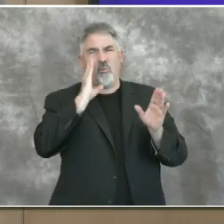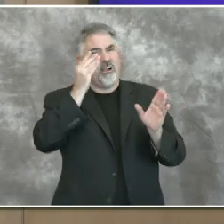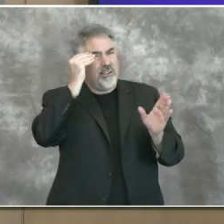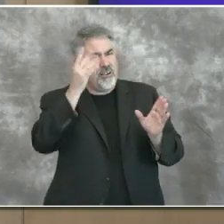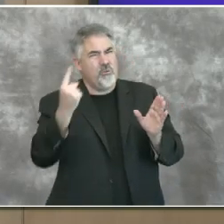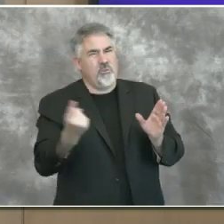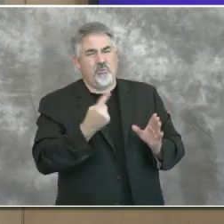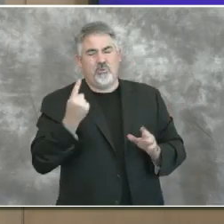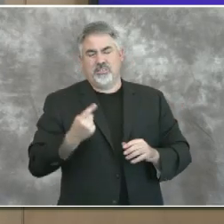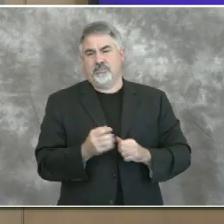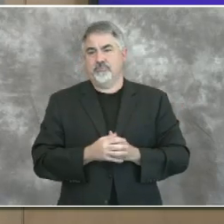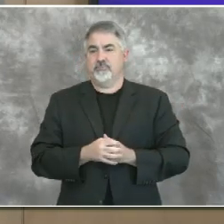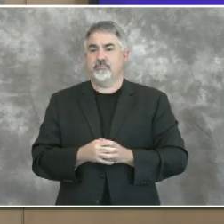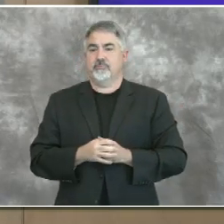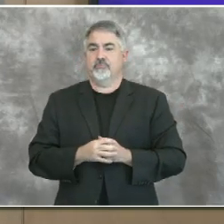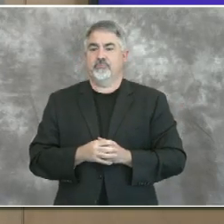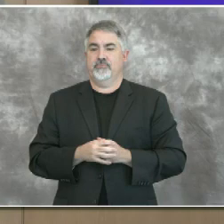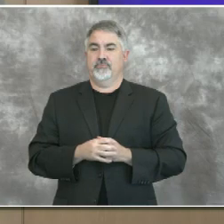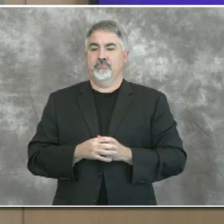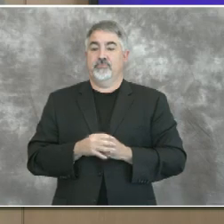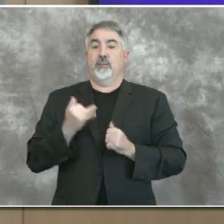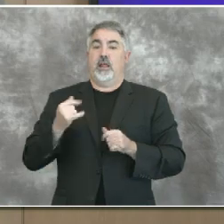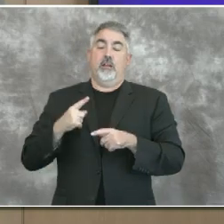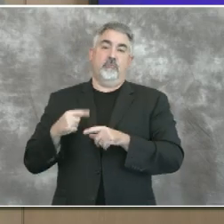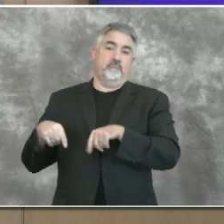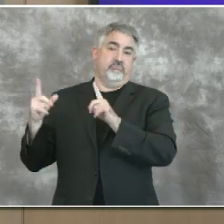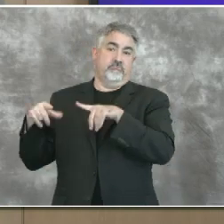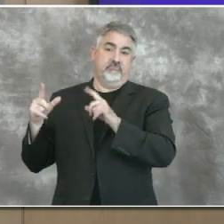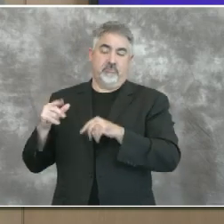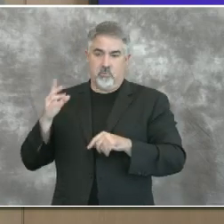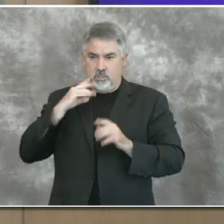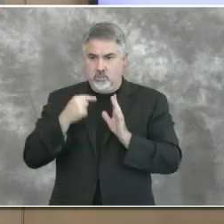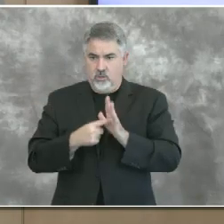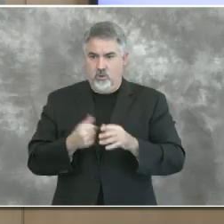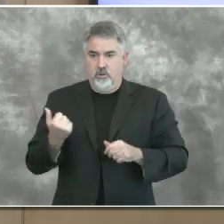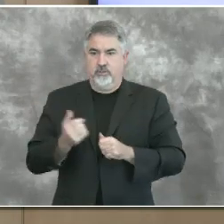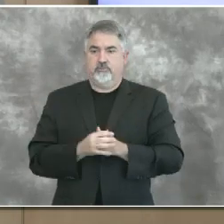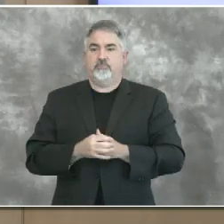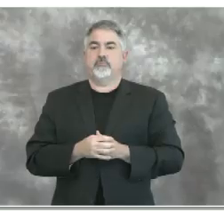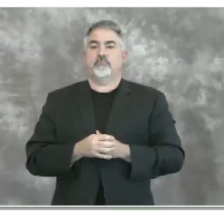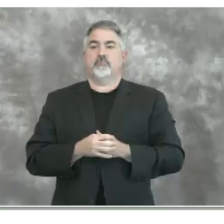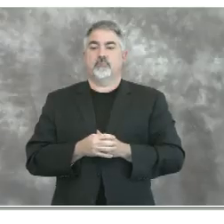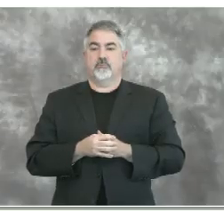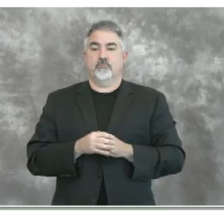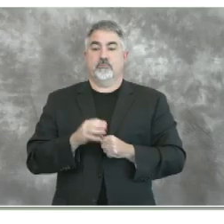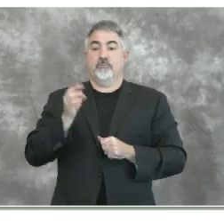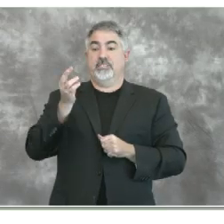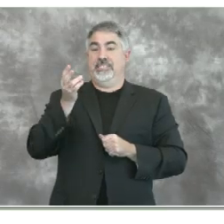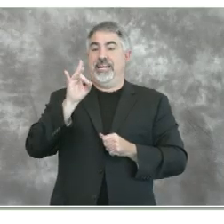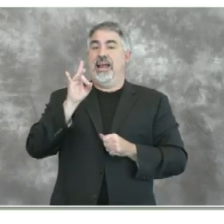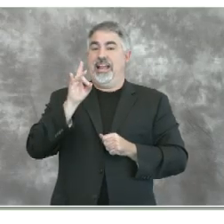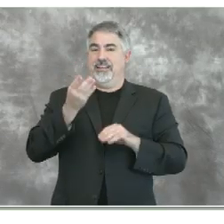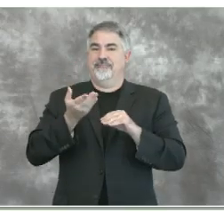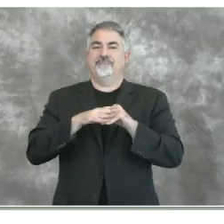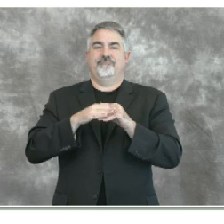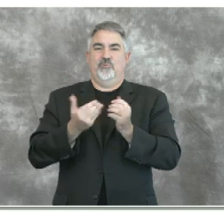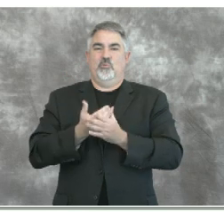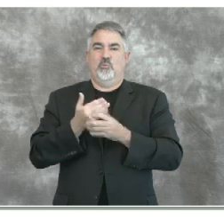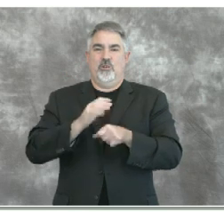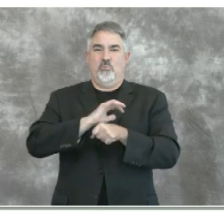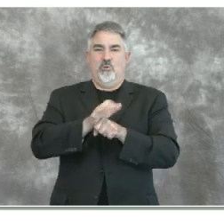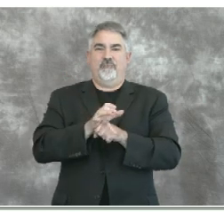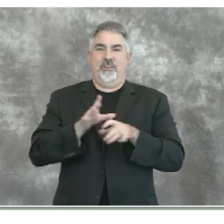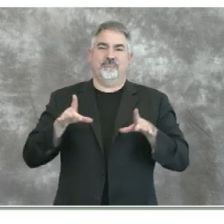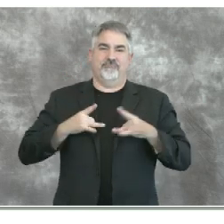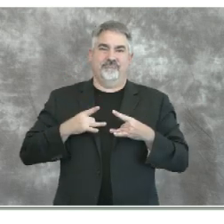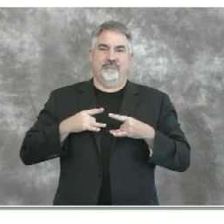go through our charts and then hear from Dr. Wooten. Today we are reporting 68 new San Diego residents as positive cases, bringing